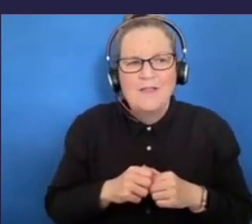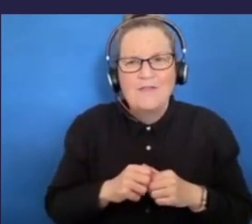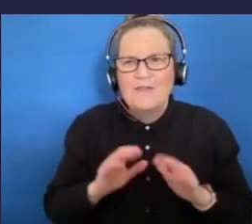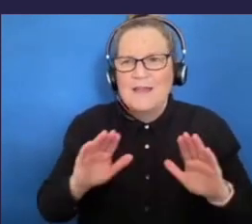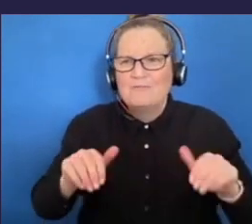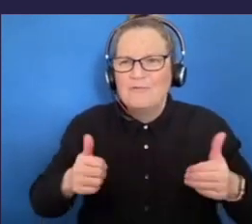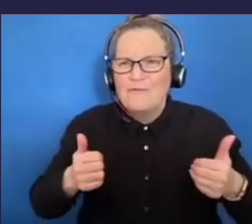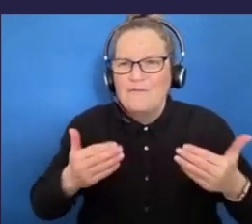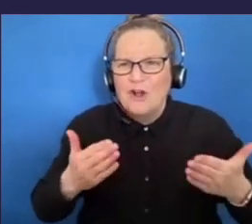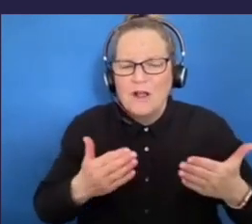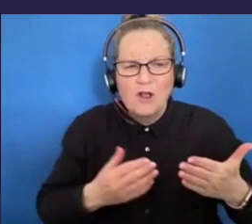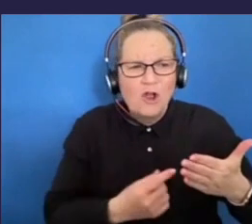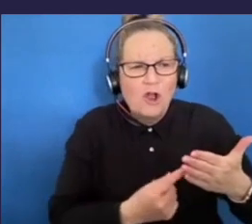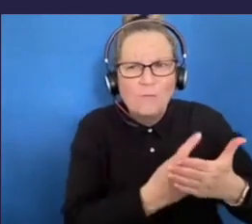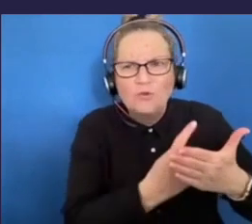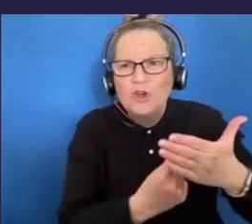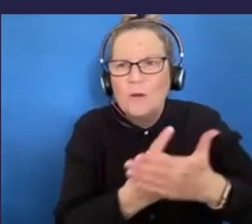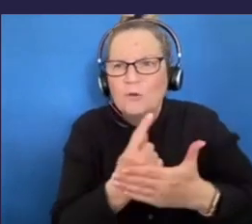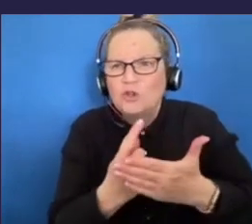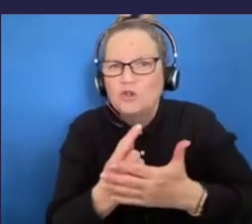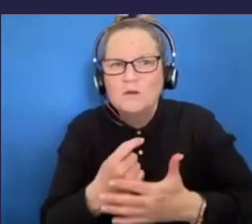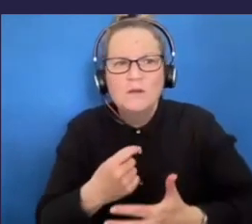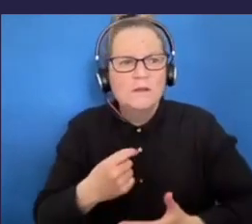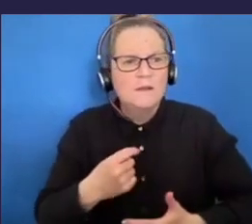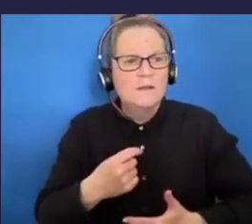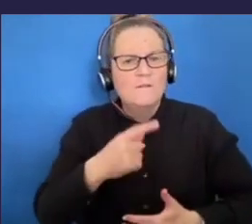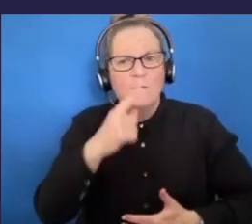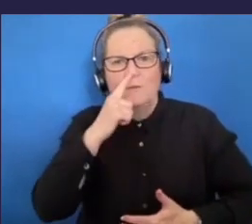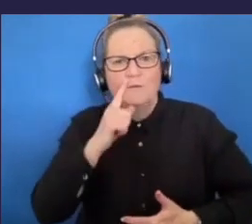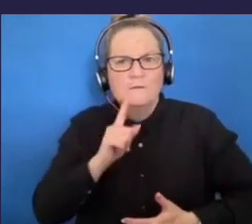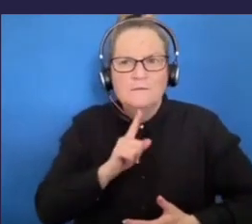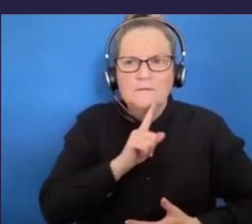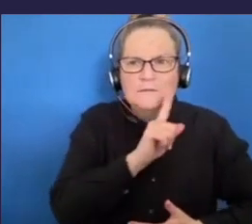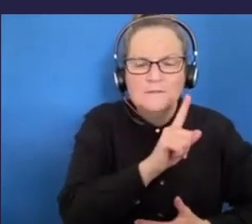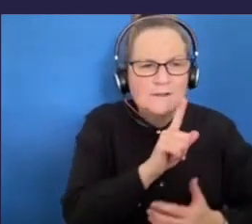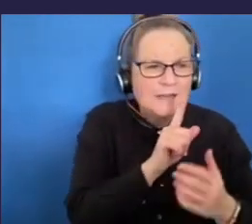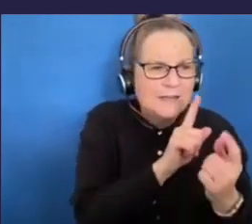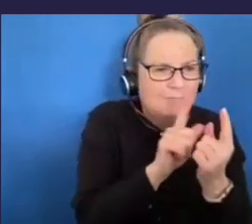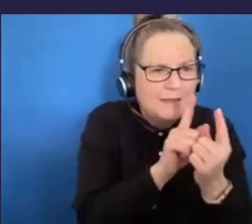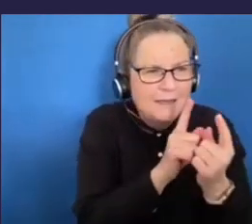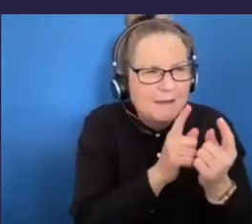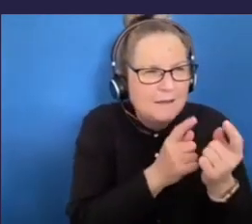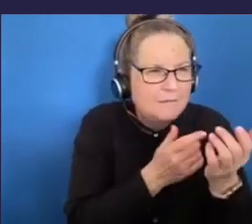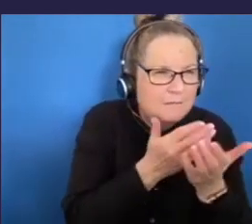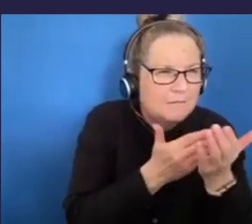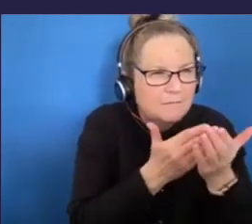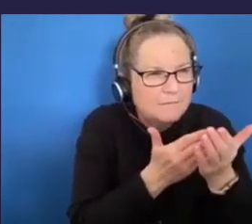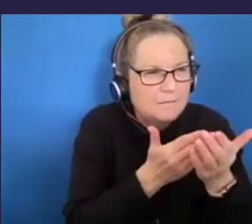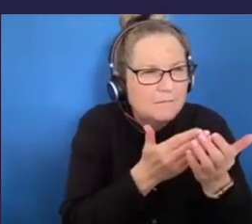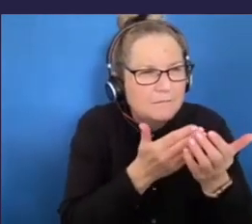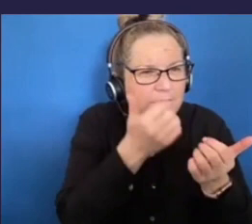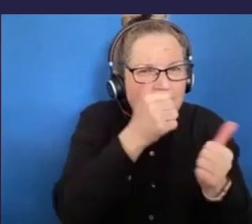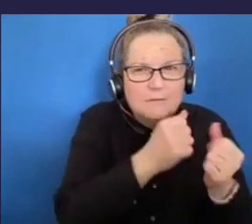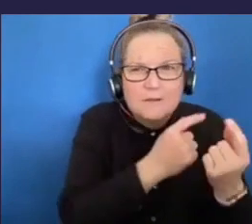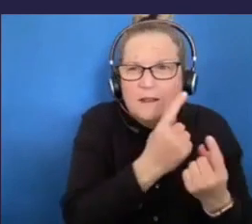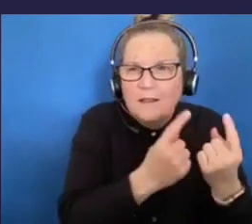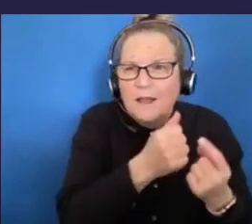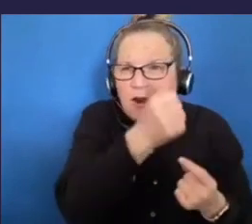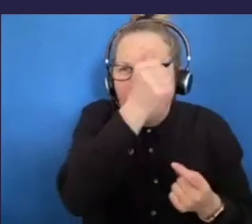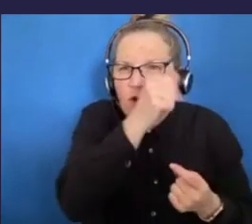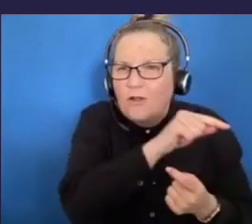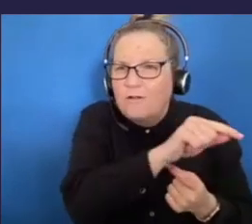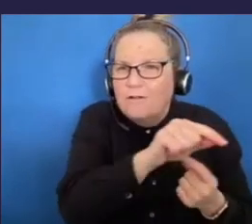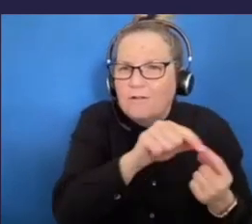for people to get out there and rub shoulders with other people, get to know other people. And it's important